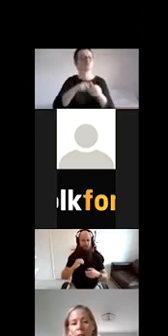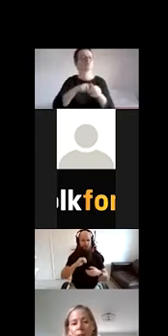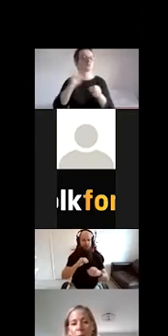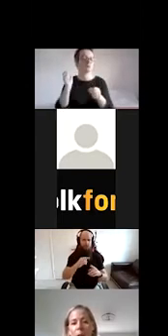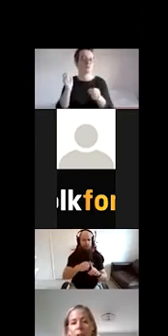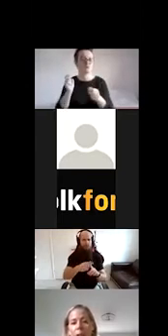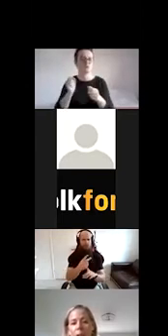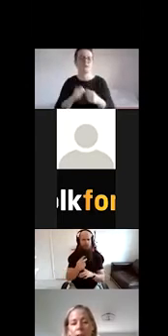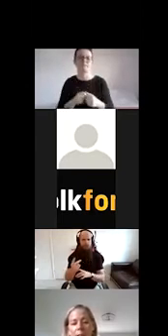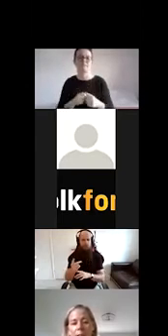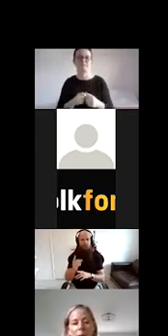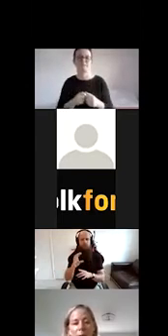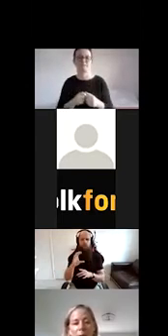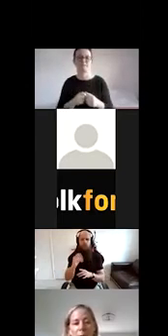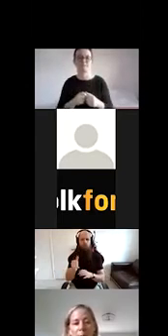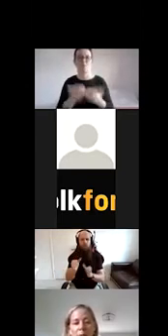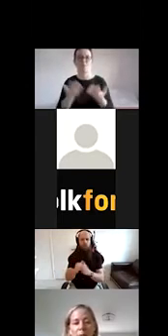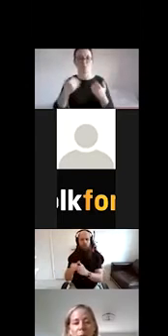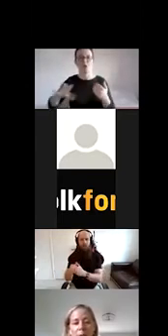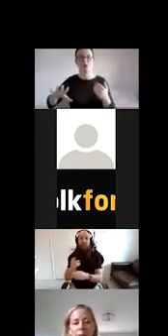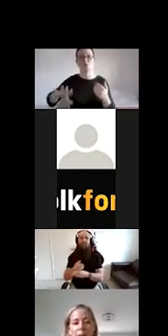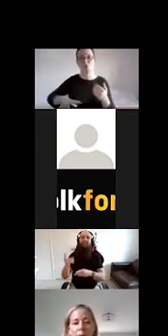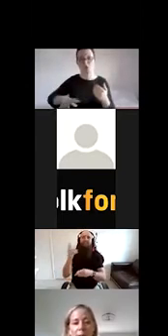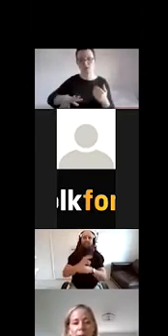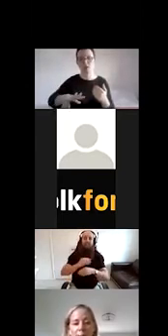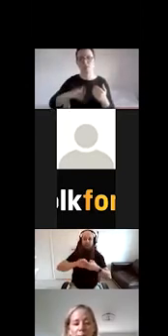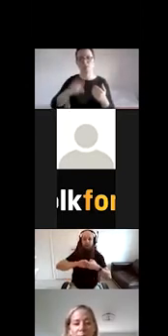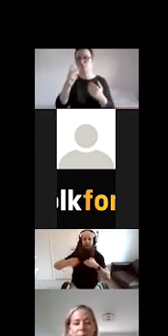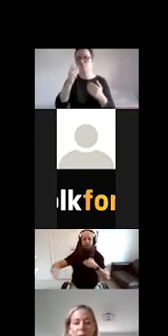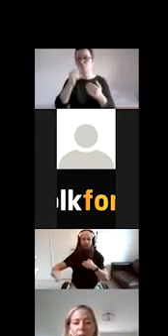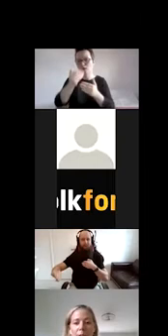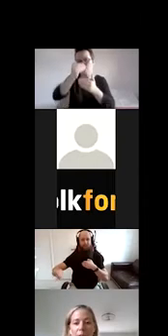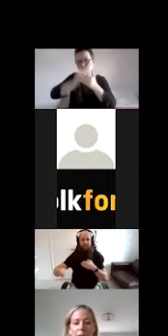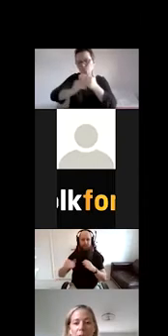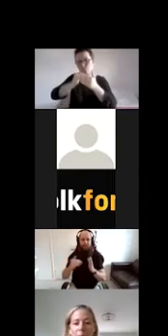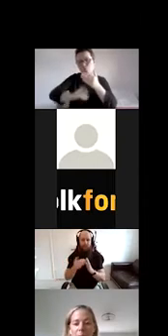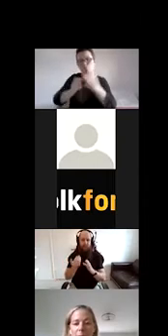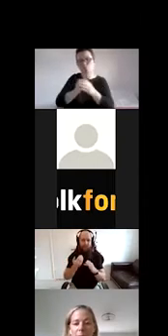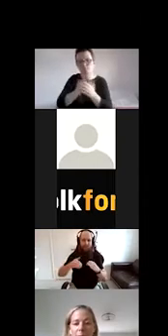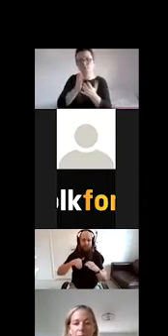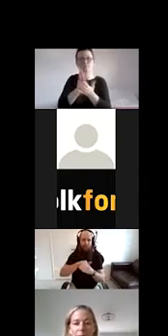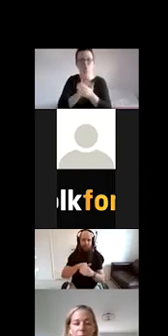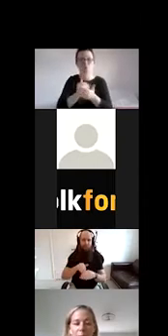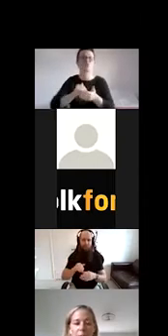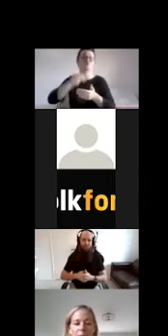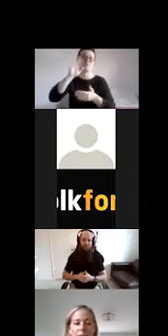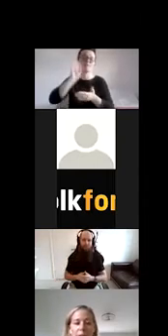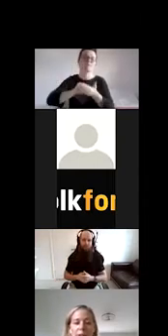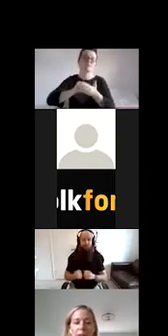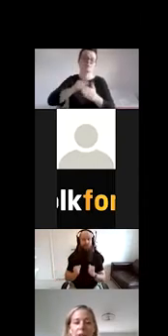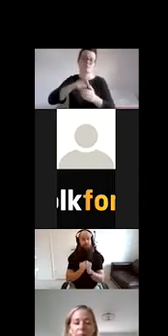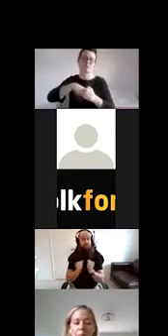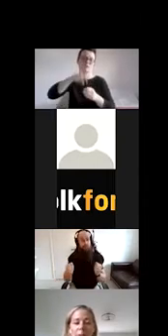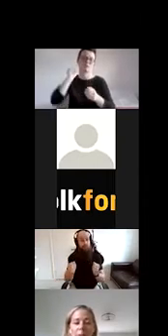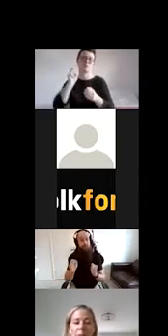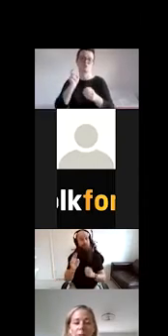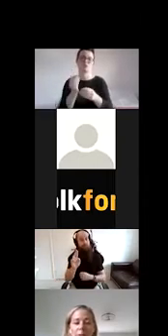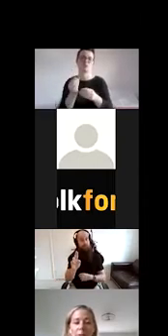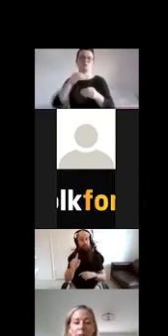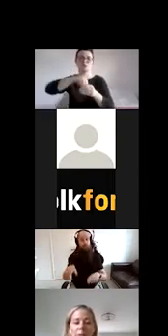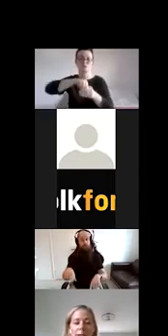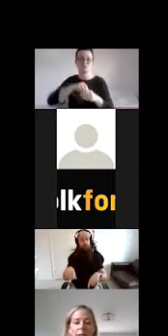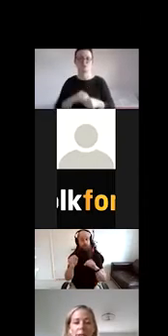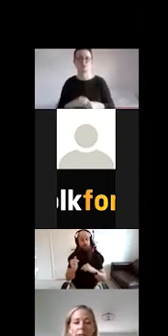be even more excluded from participating. We have however found a few